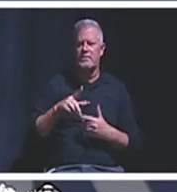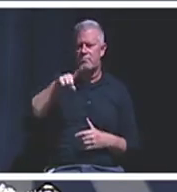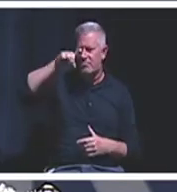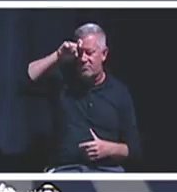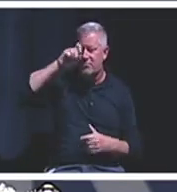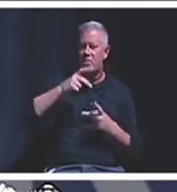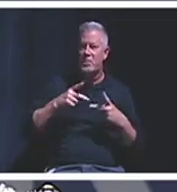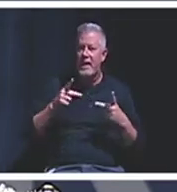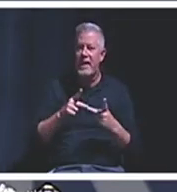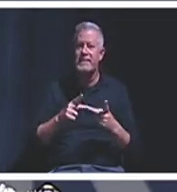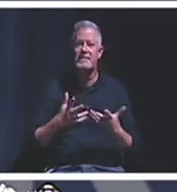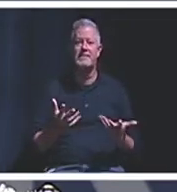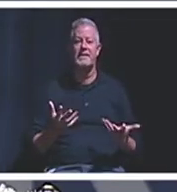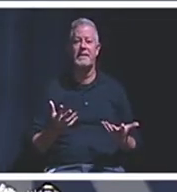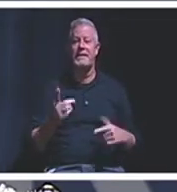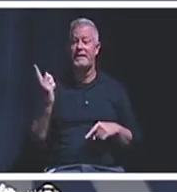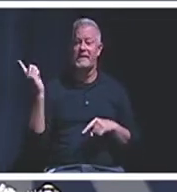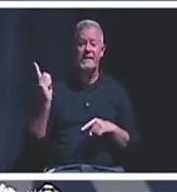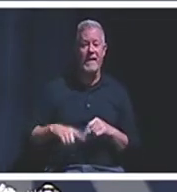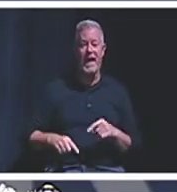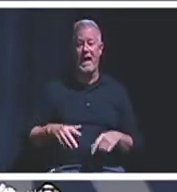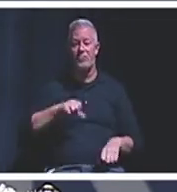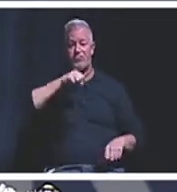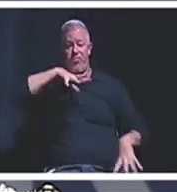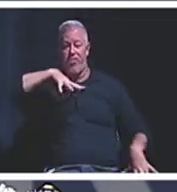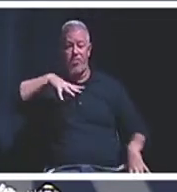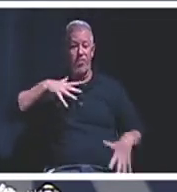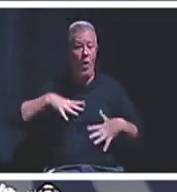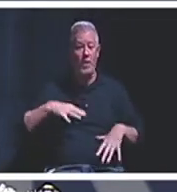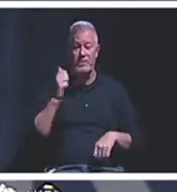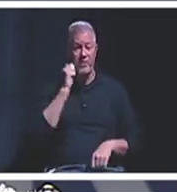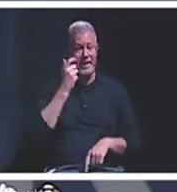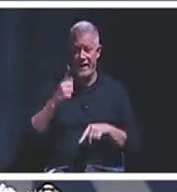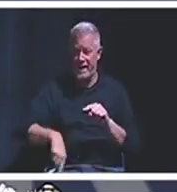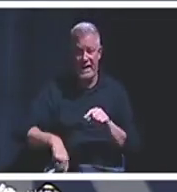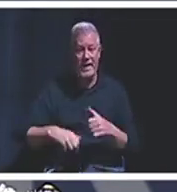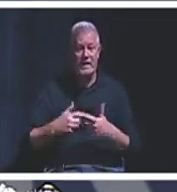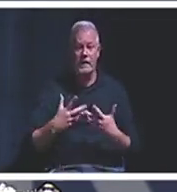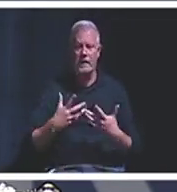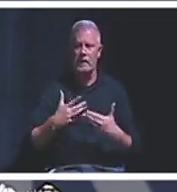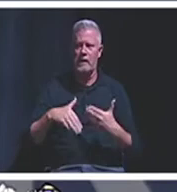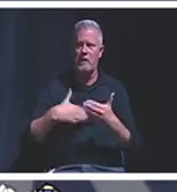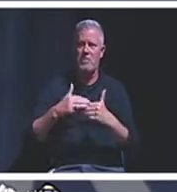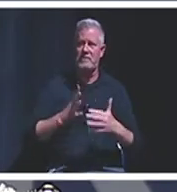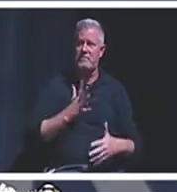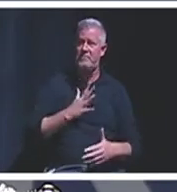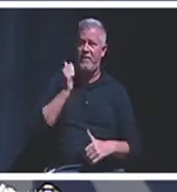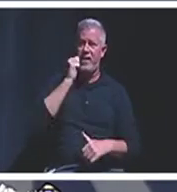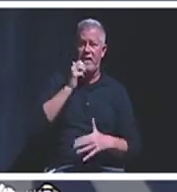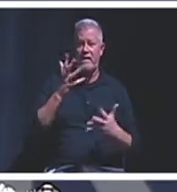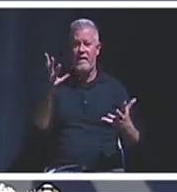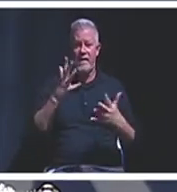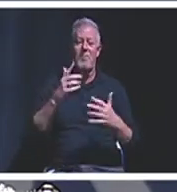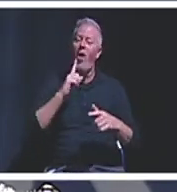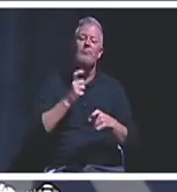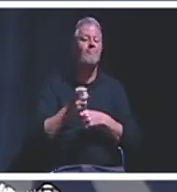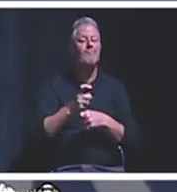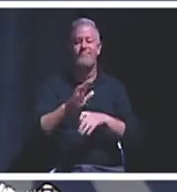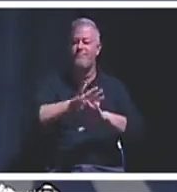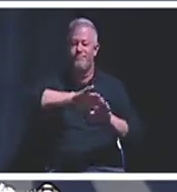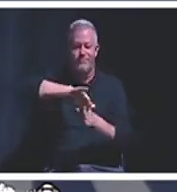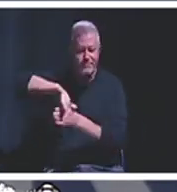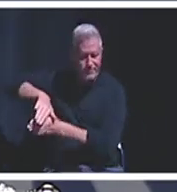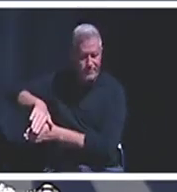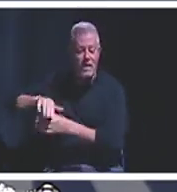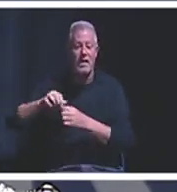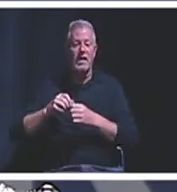wearing sweatpants every day is no longer socially acceptable. So that's frightening. But all joking aside, the things that we leave behind as law